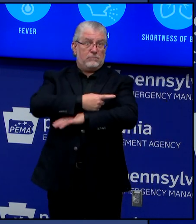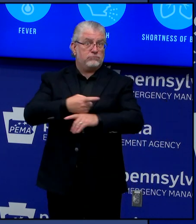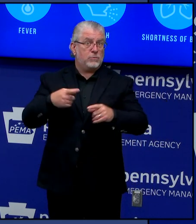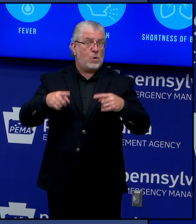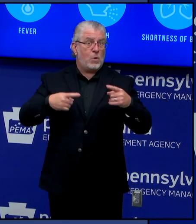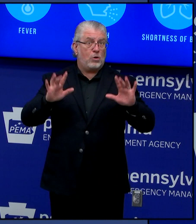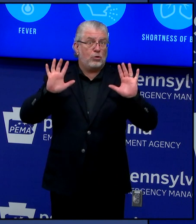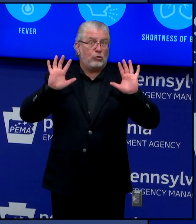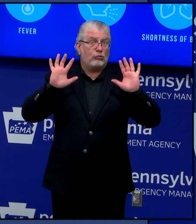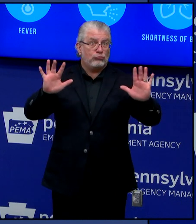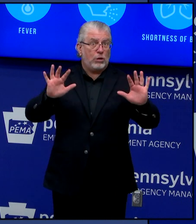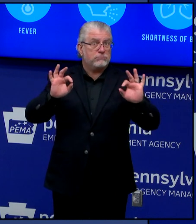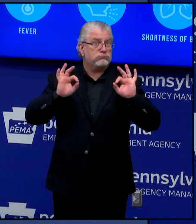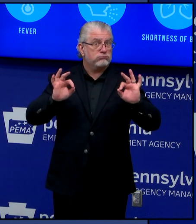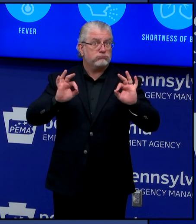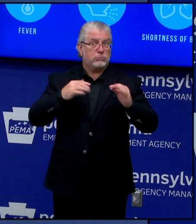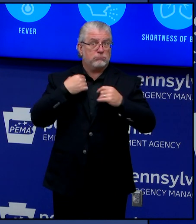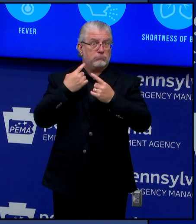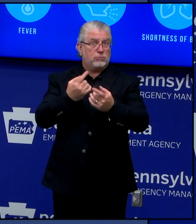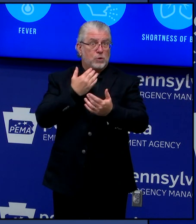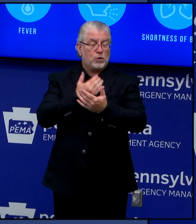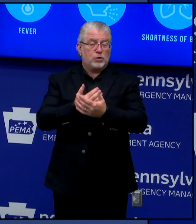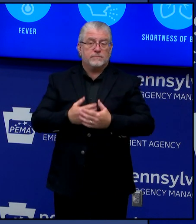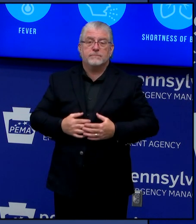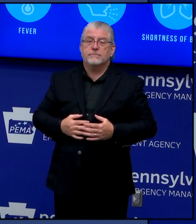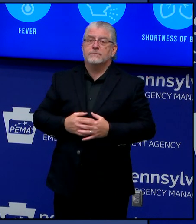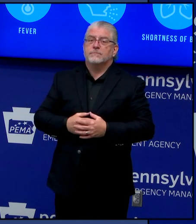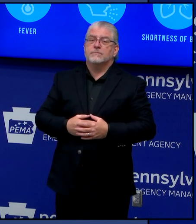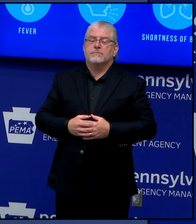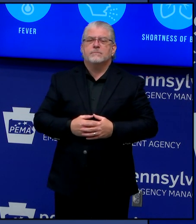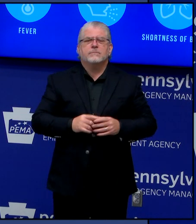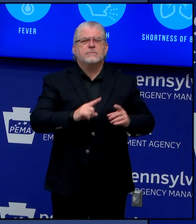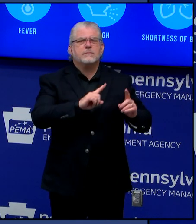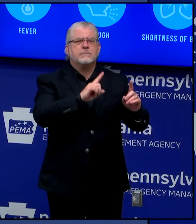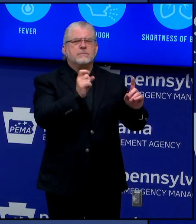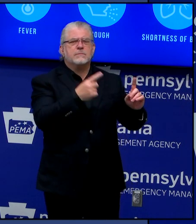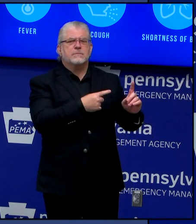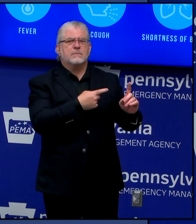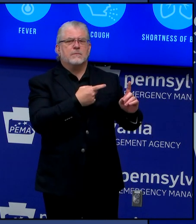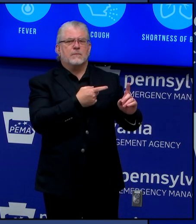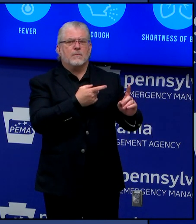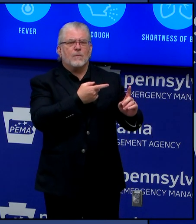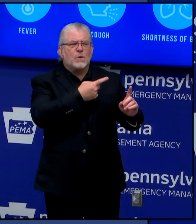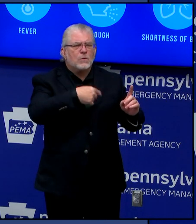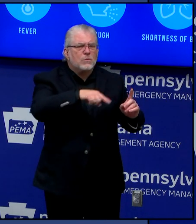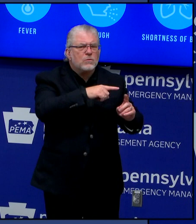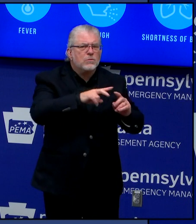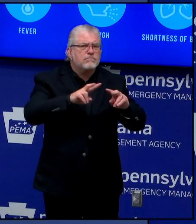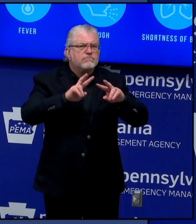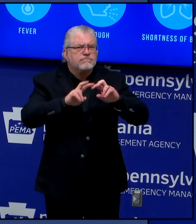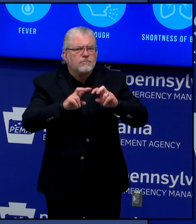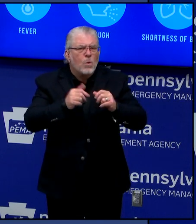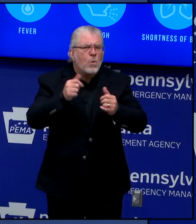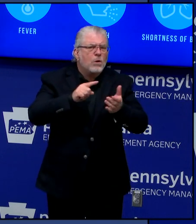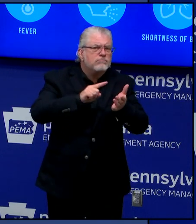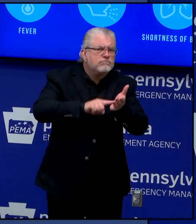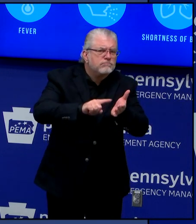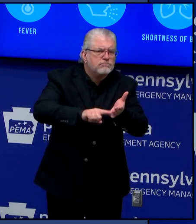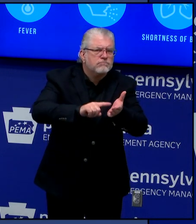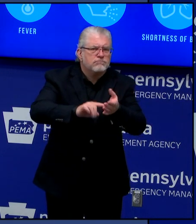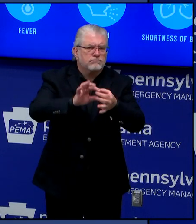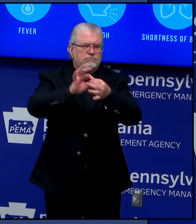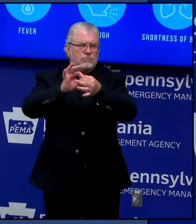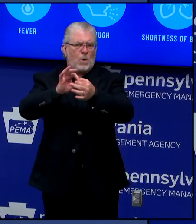how far along is the health department when it comes to examining Bluetooth notification technology? And is the department using the